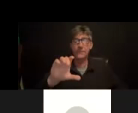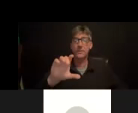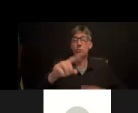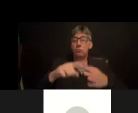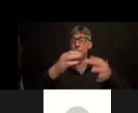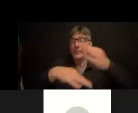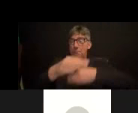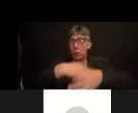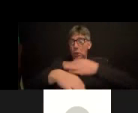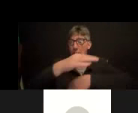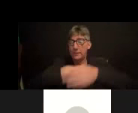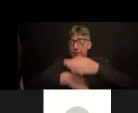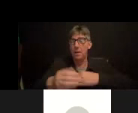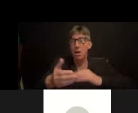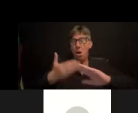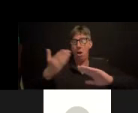operating expenses.